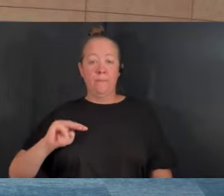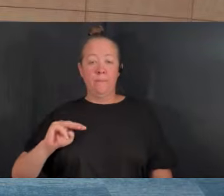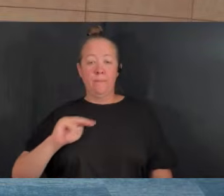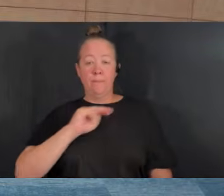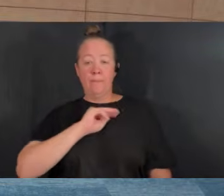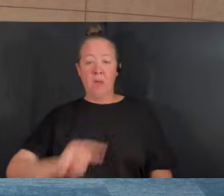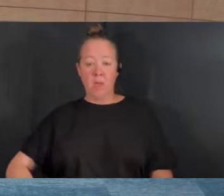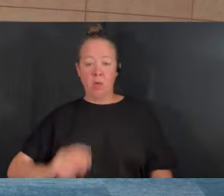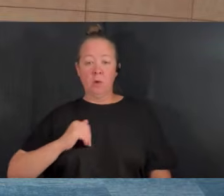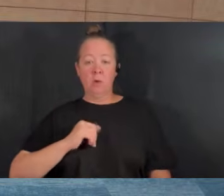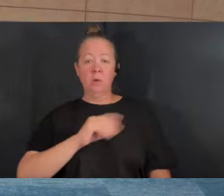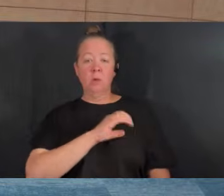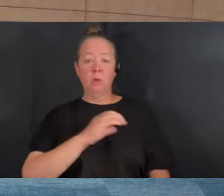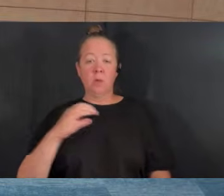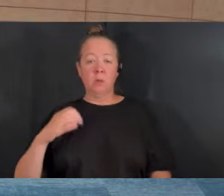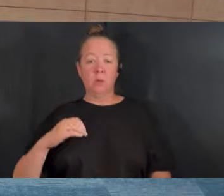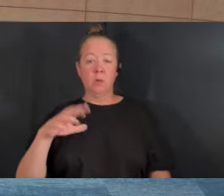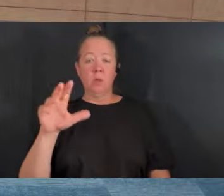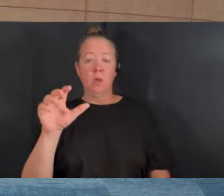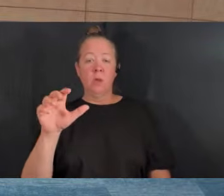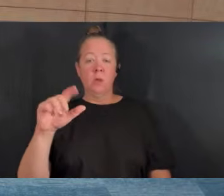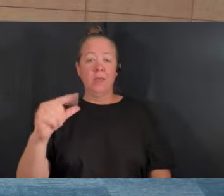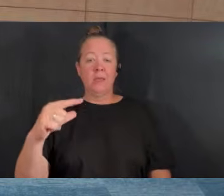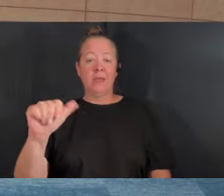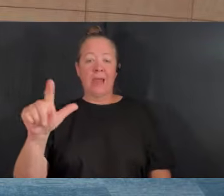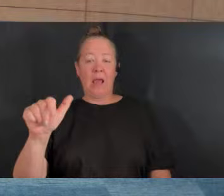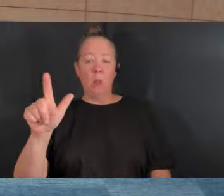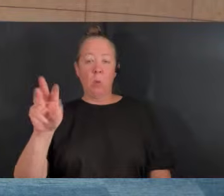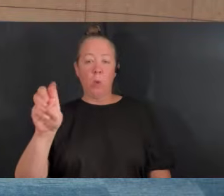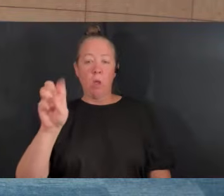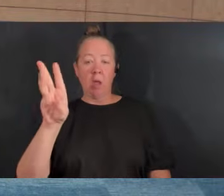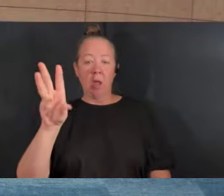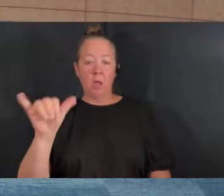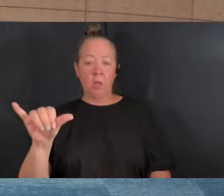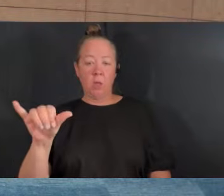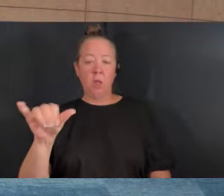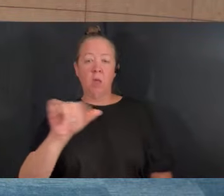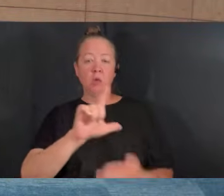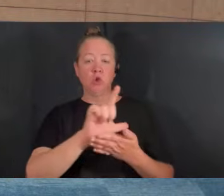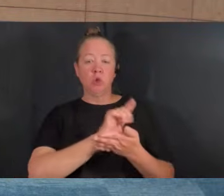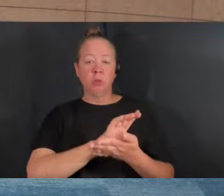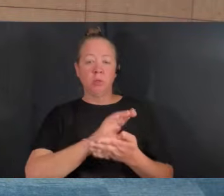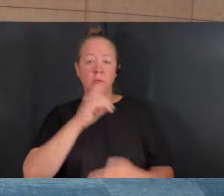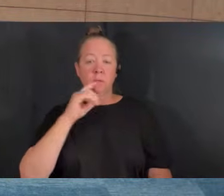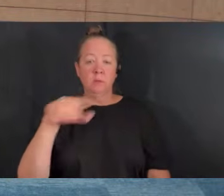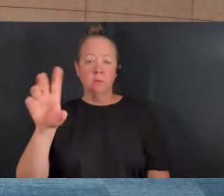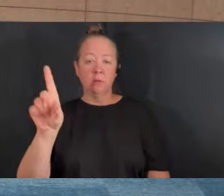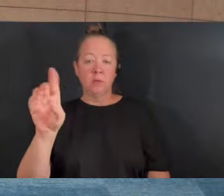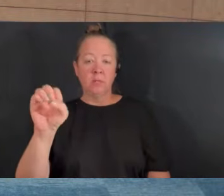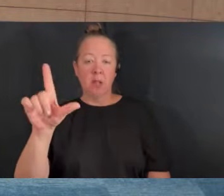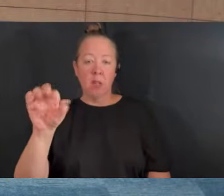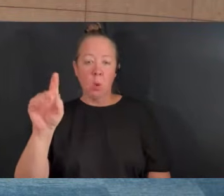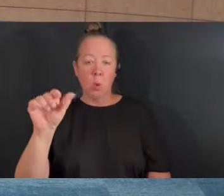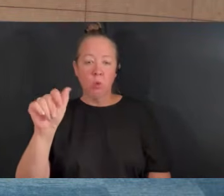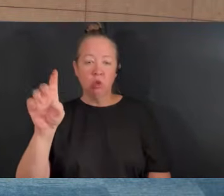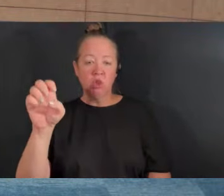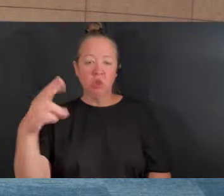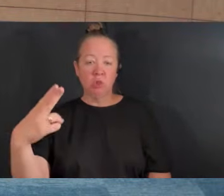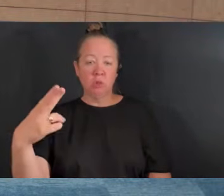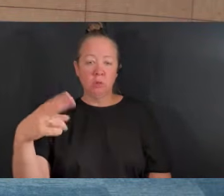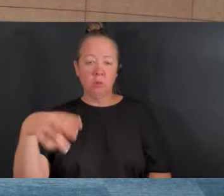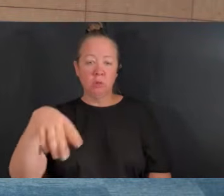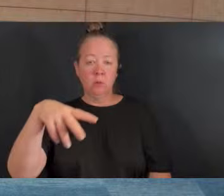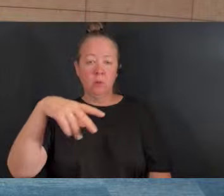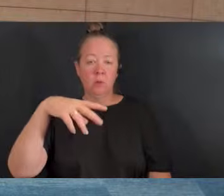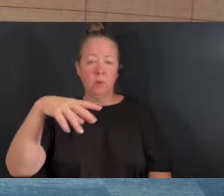DeLoach Esquire and Todd Pounds Esquire for part of the meeting, Steve Brayman for part of the meeting, and consultant Robert Barnhart